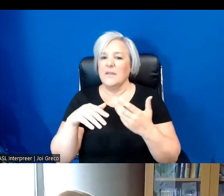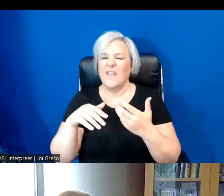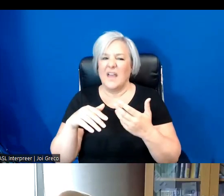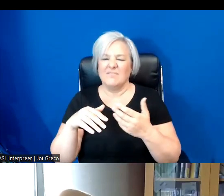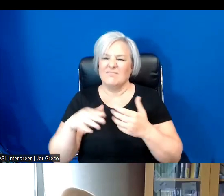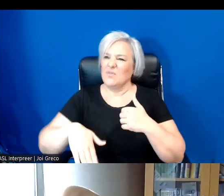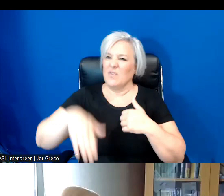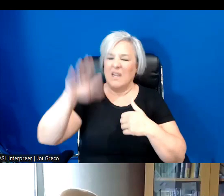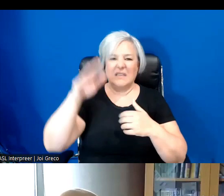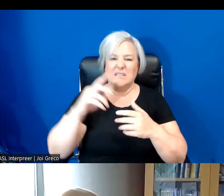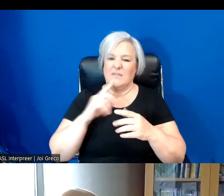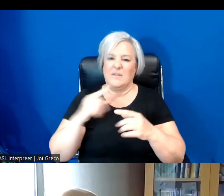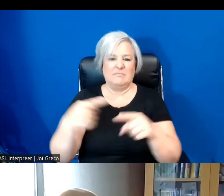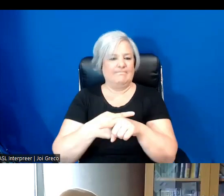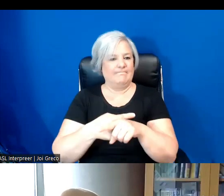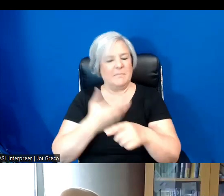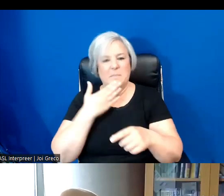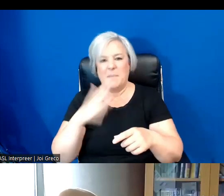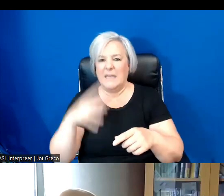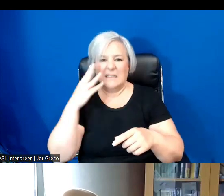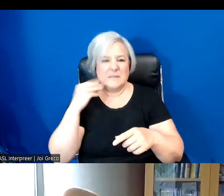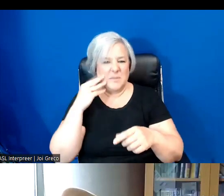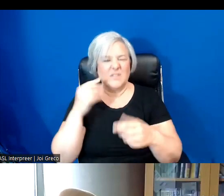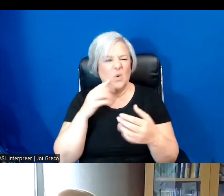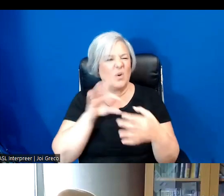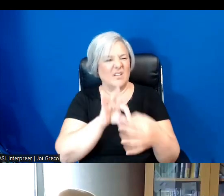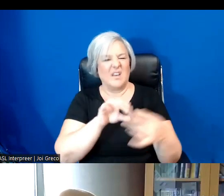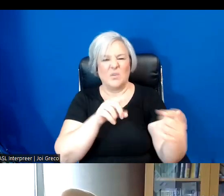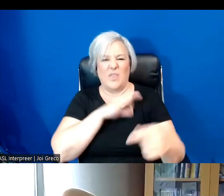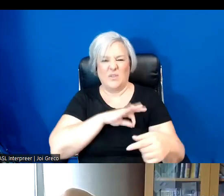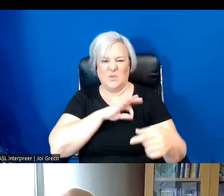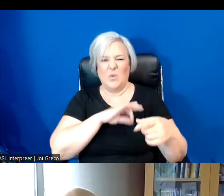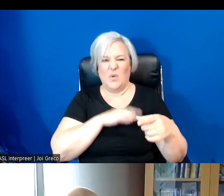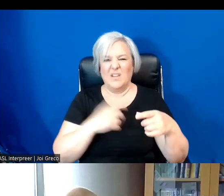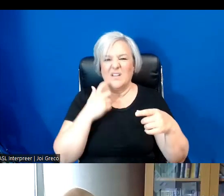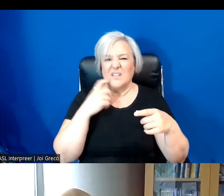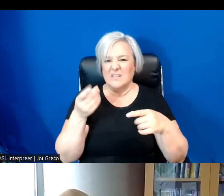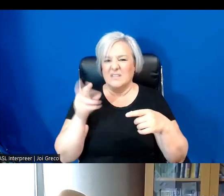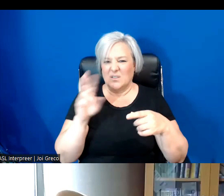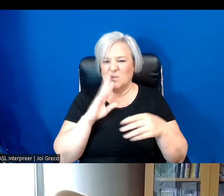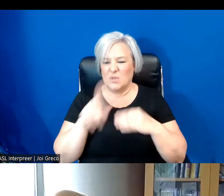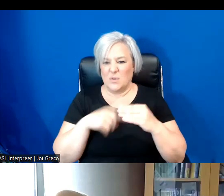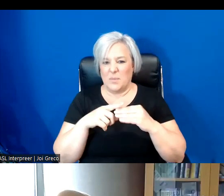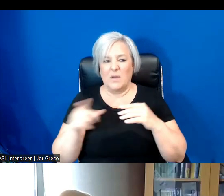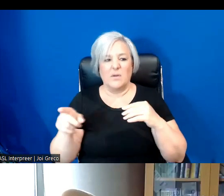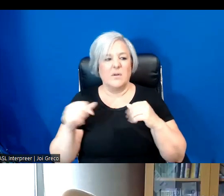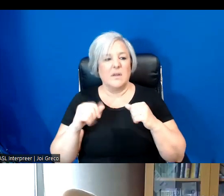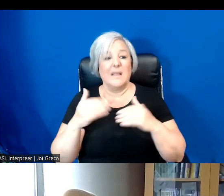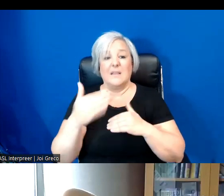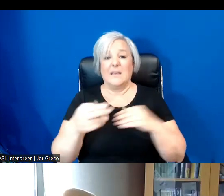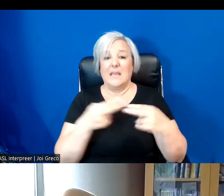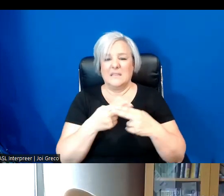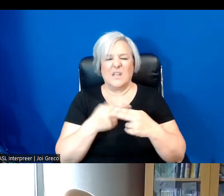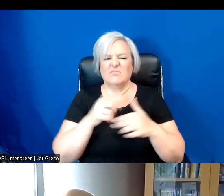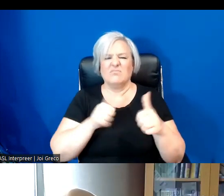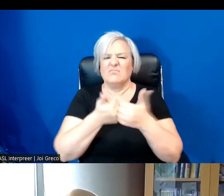experiences score, or a little bit expanded score that Dr. Finkelhor and others have talked about looking at. And so if we go to the next slide, let's look at what these